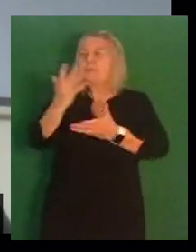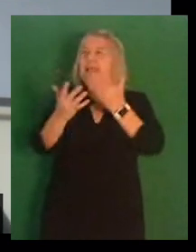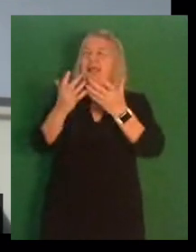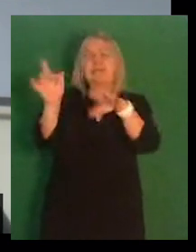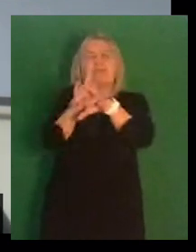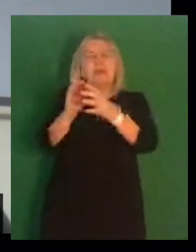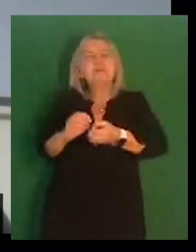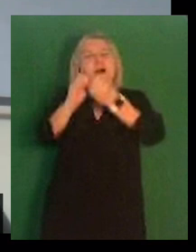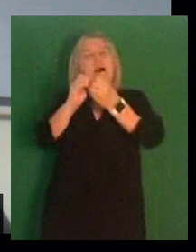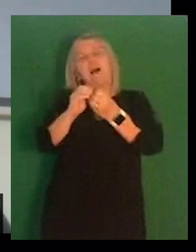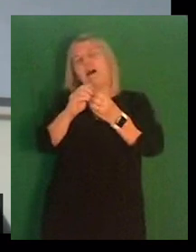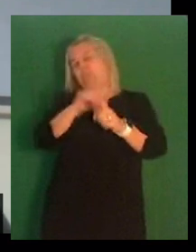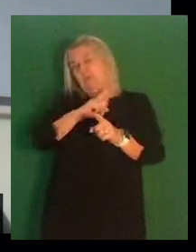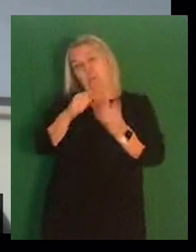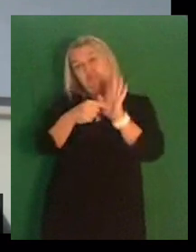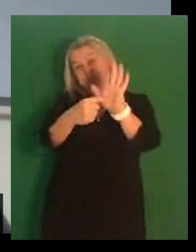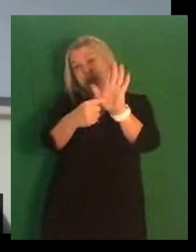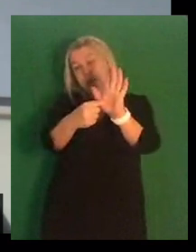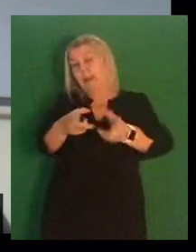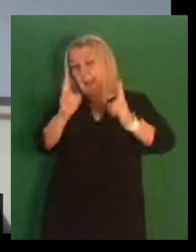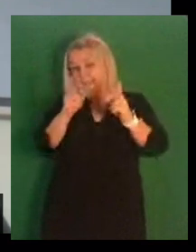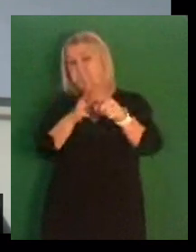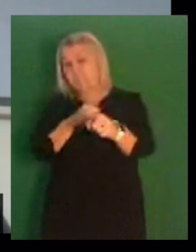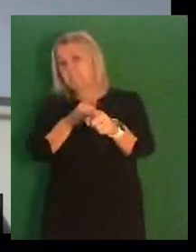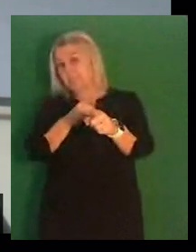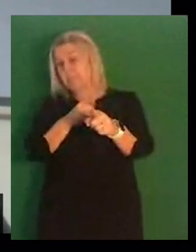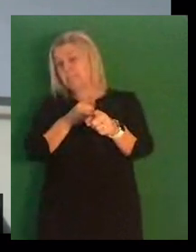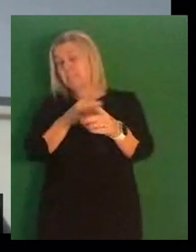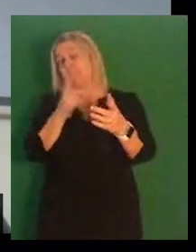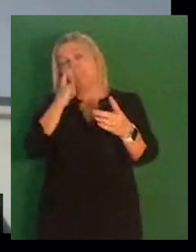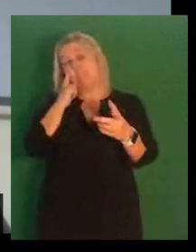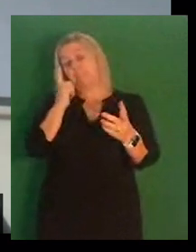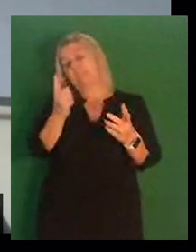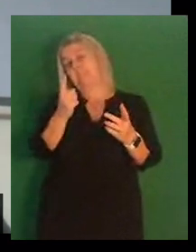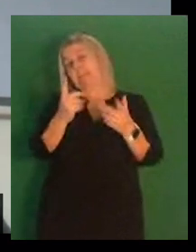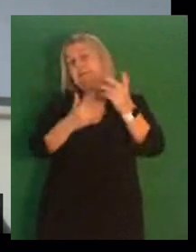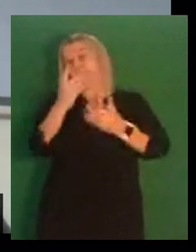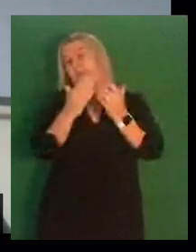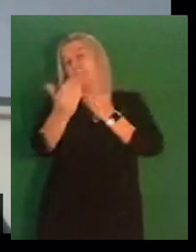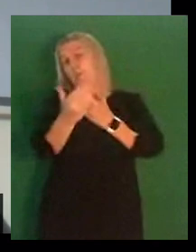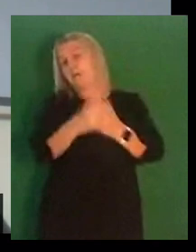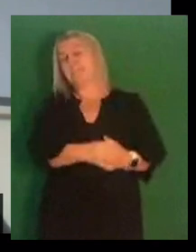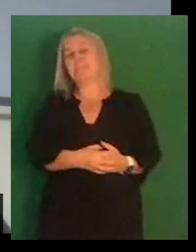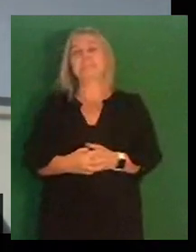I'll maybe let you see a little clip from it, and then I can explain to you afterwards what it is. So if we could have a little.